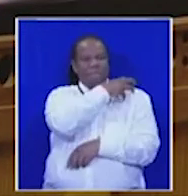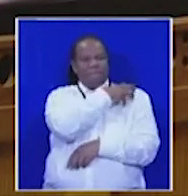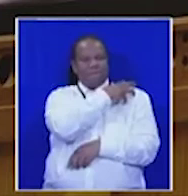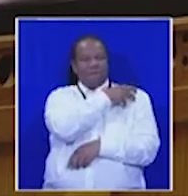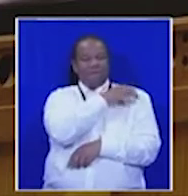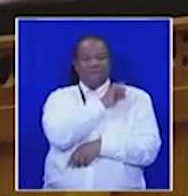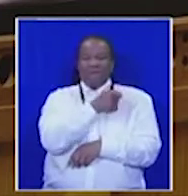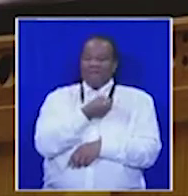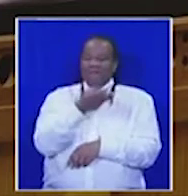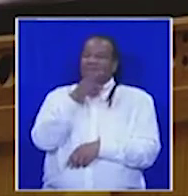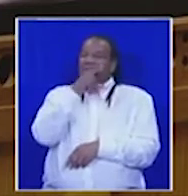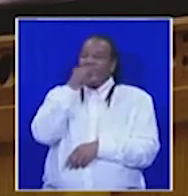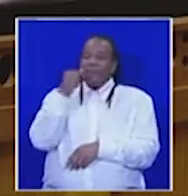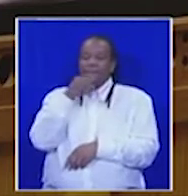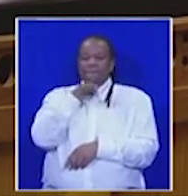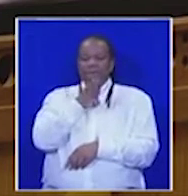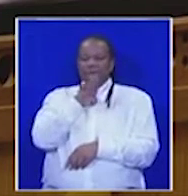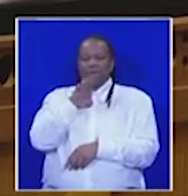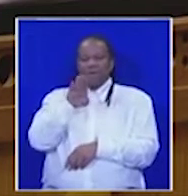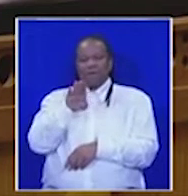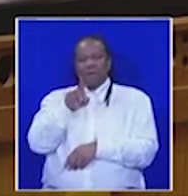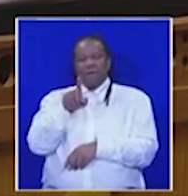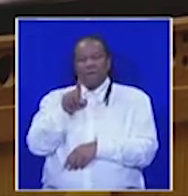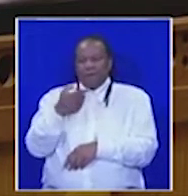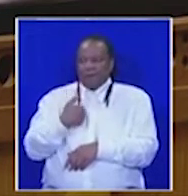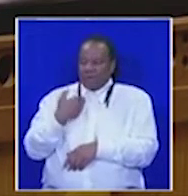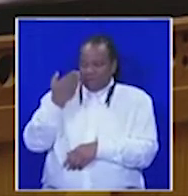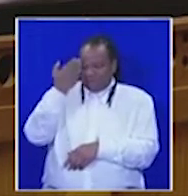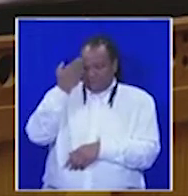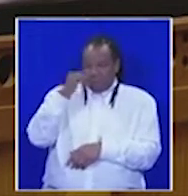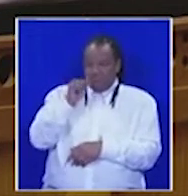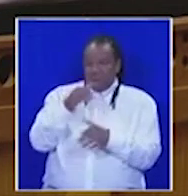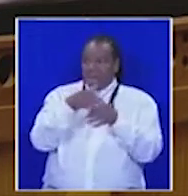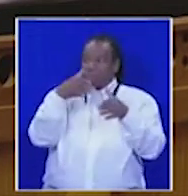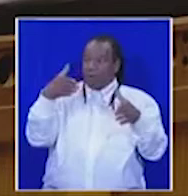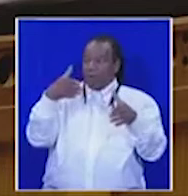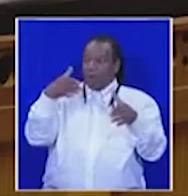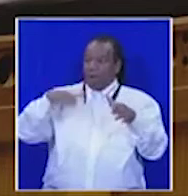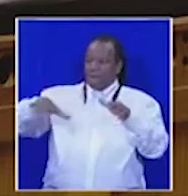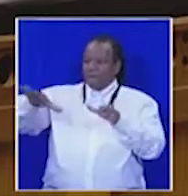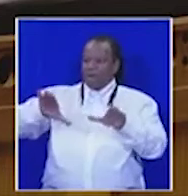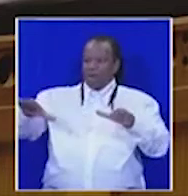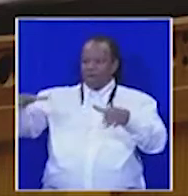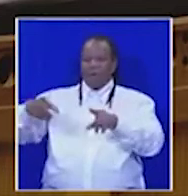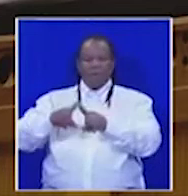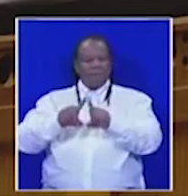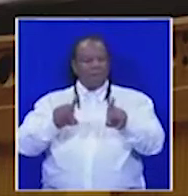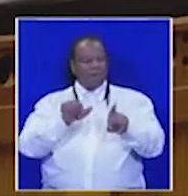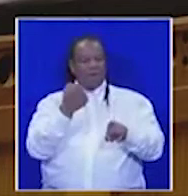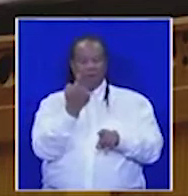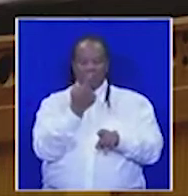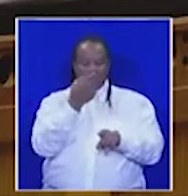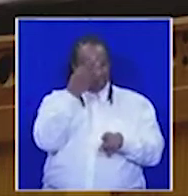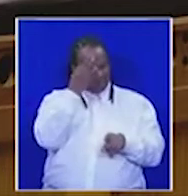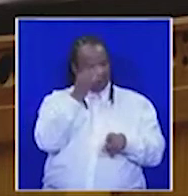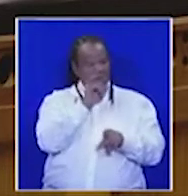broad-based empowerment, everyone would think it was actually broad-based. The truth is that the only lives that matter to this government are the